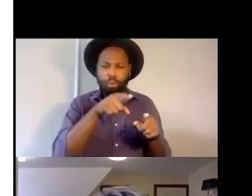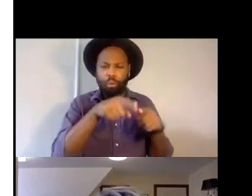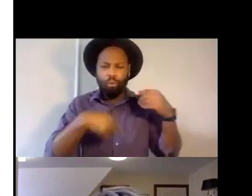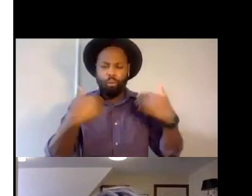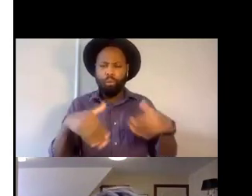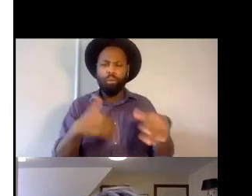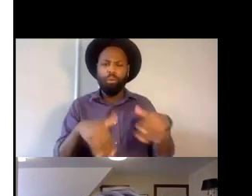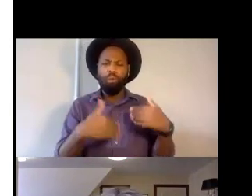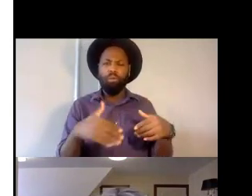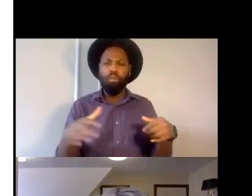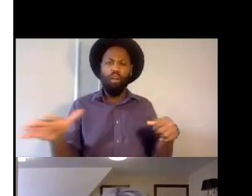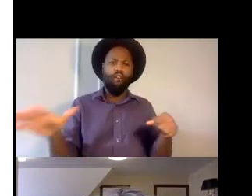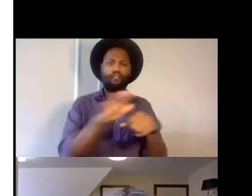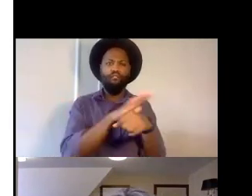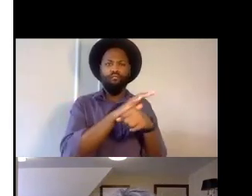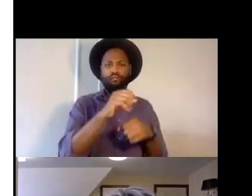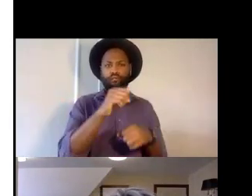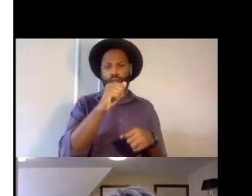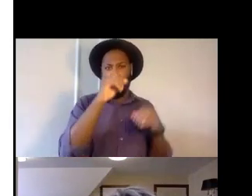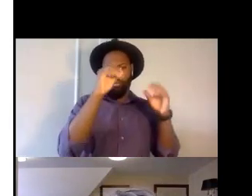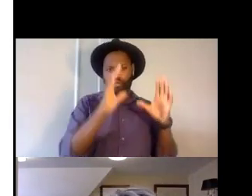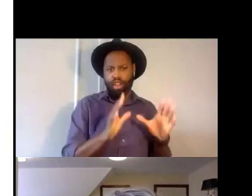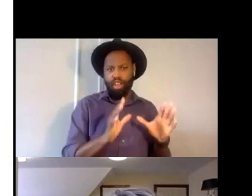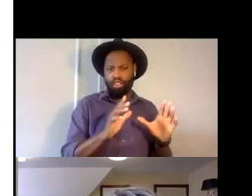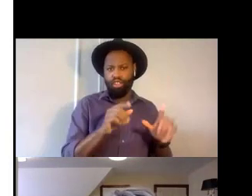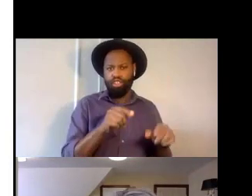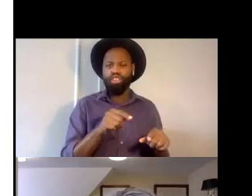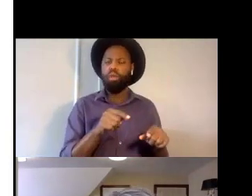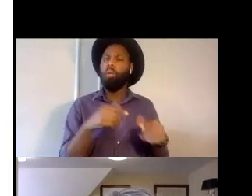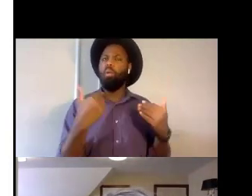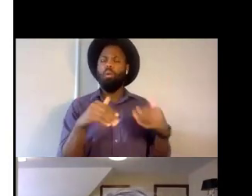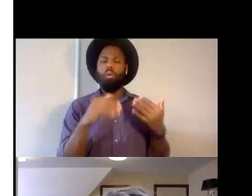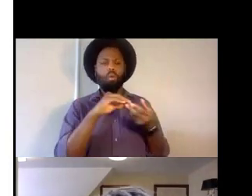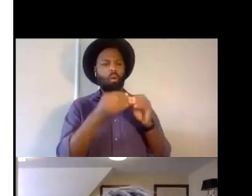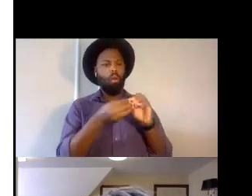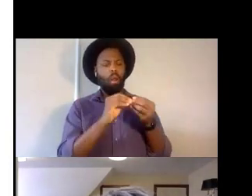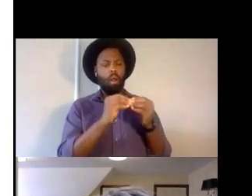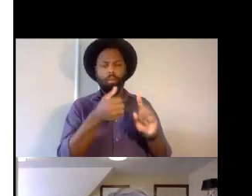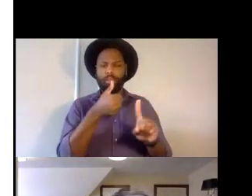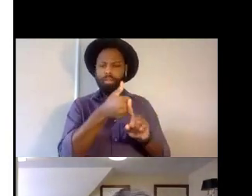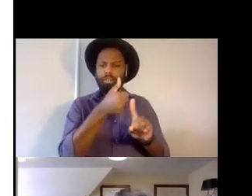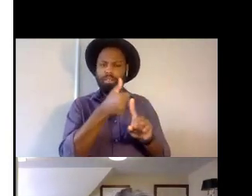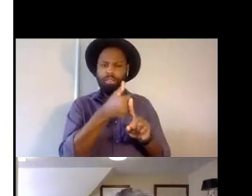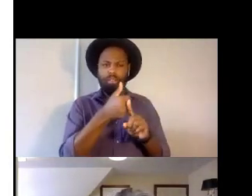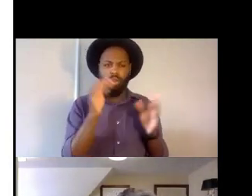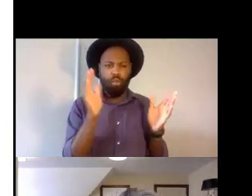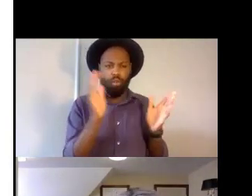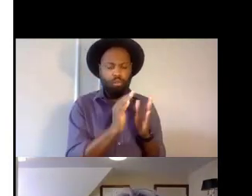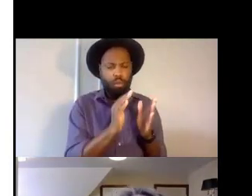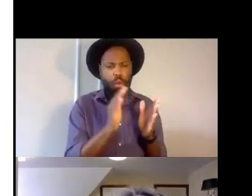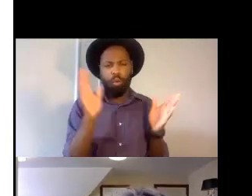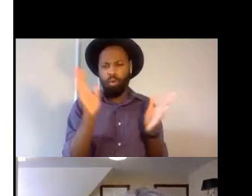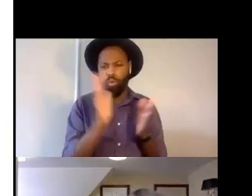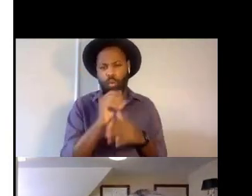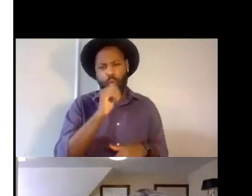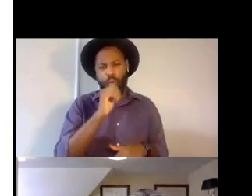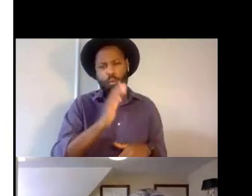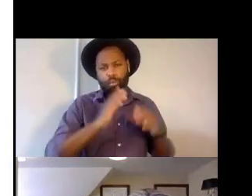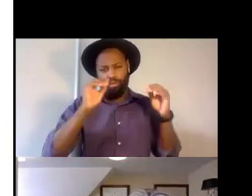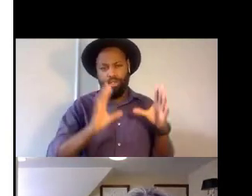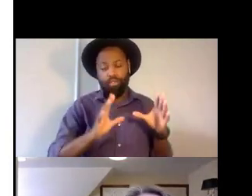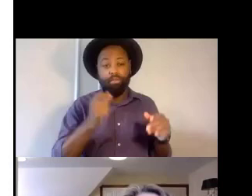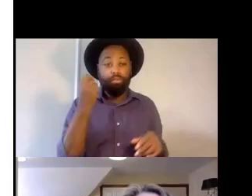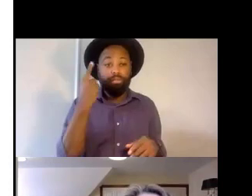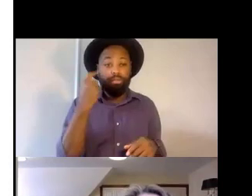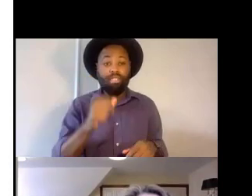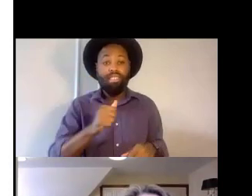full professors. The numbers are very small, very few women full professors. In non-STEM